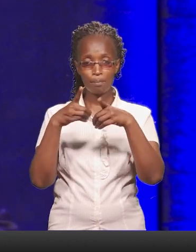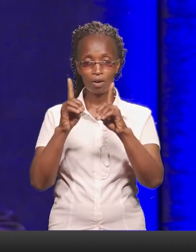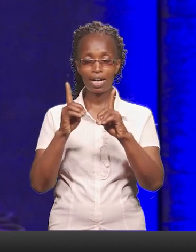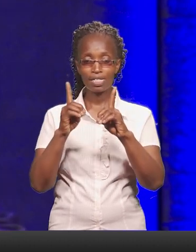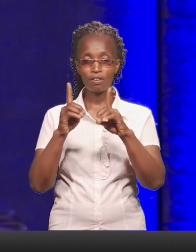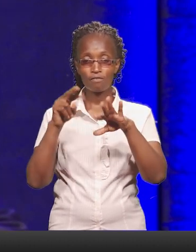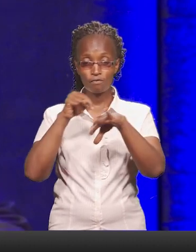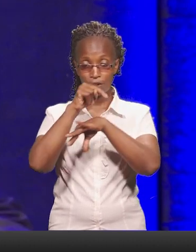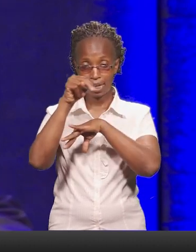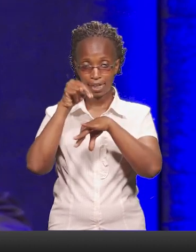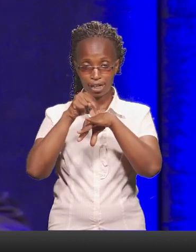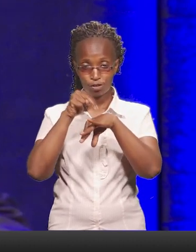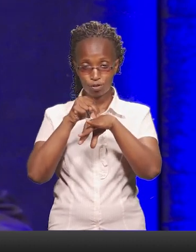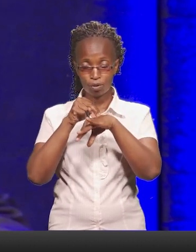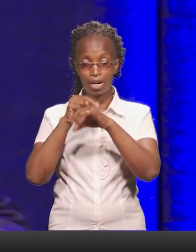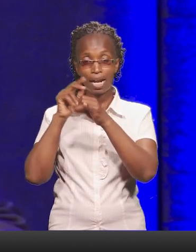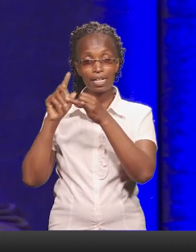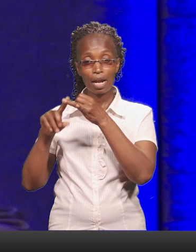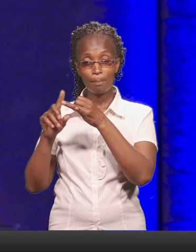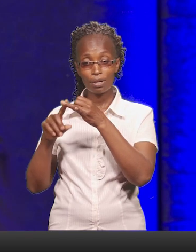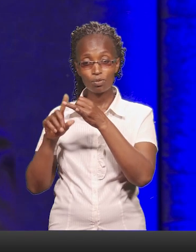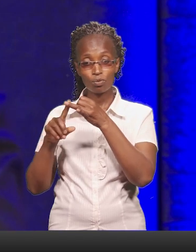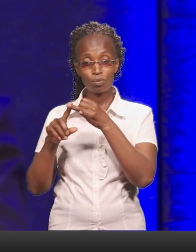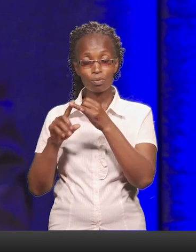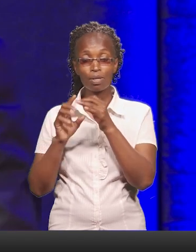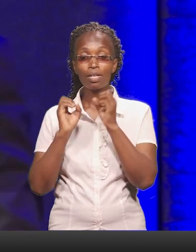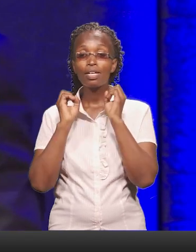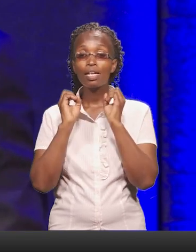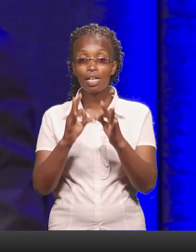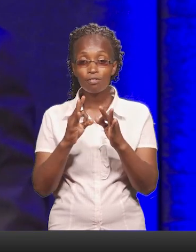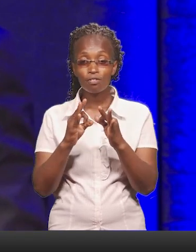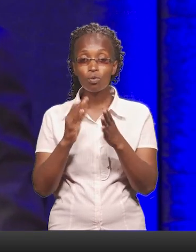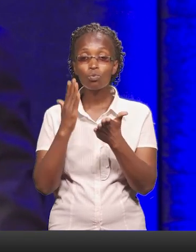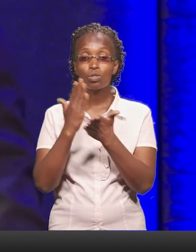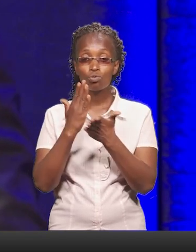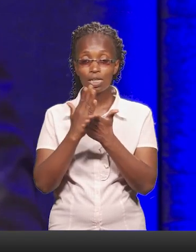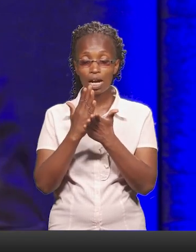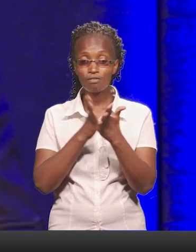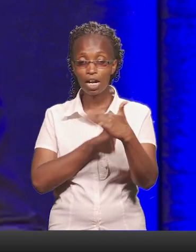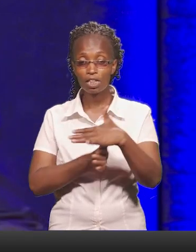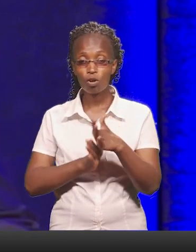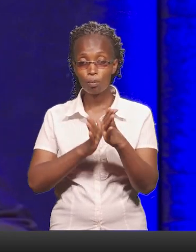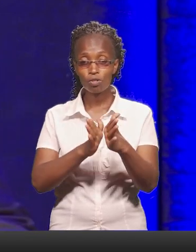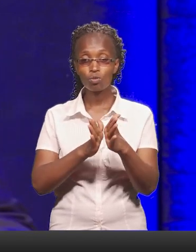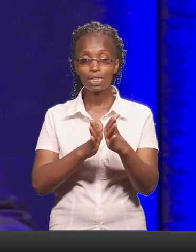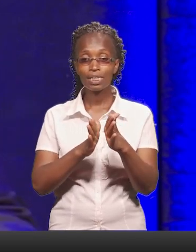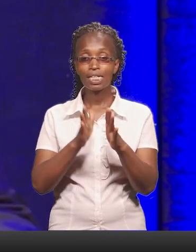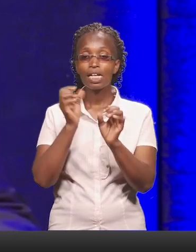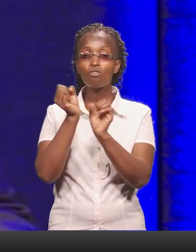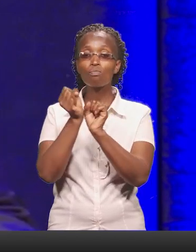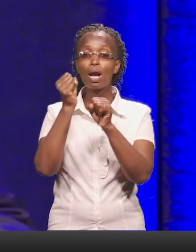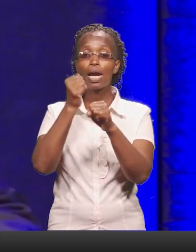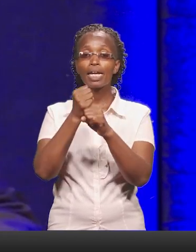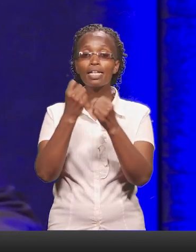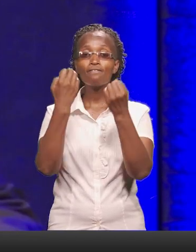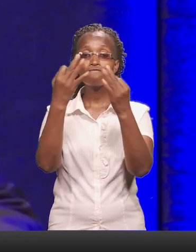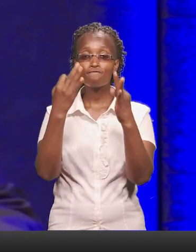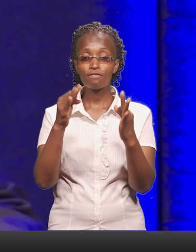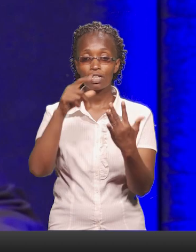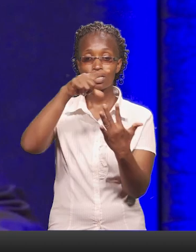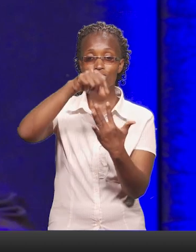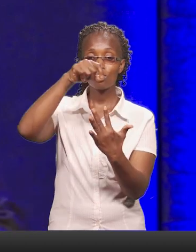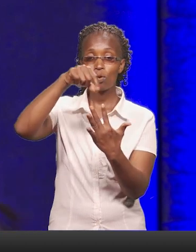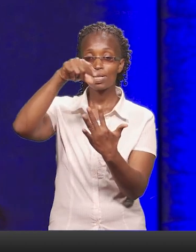the democracy of our nation and whether we truly have the opportunity to make free